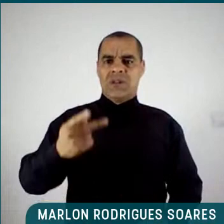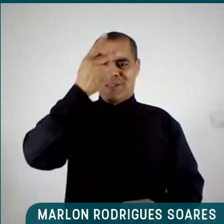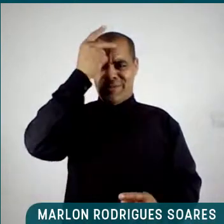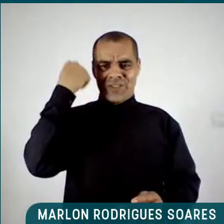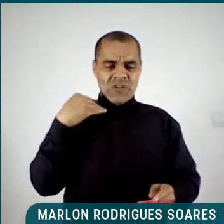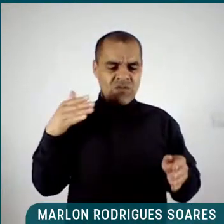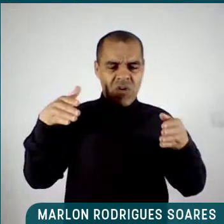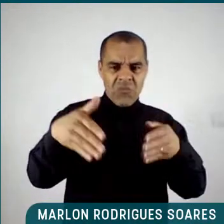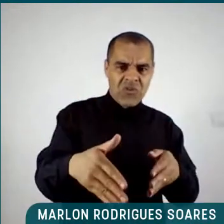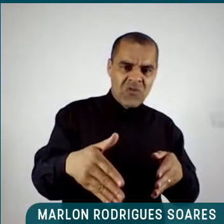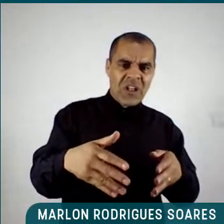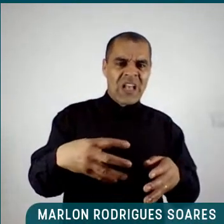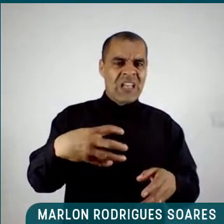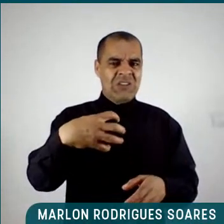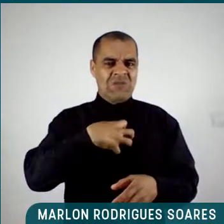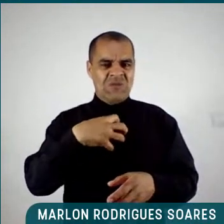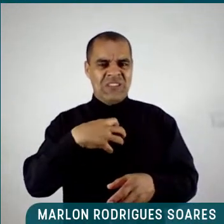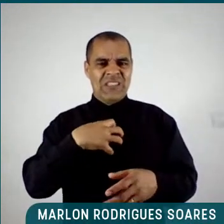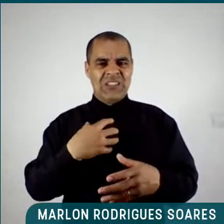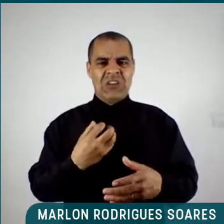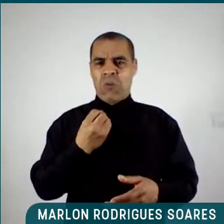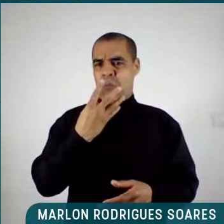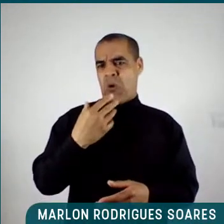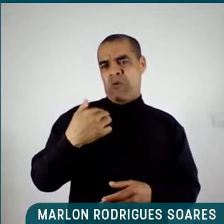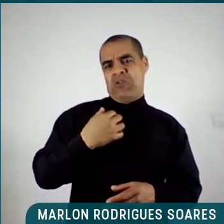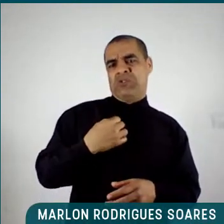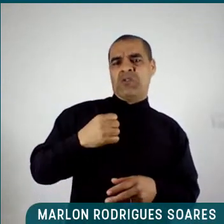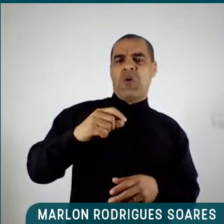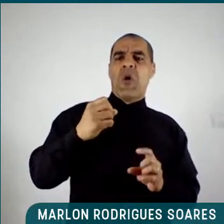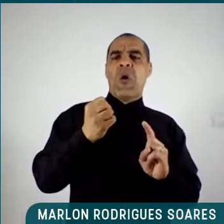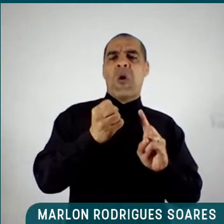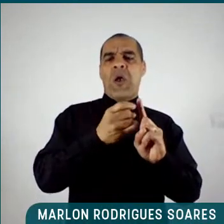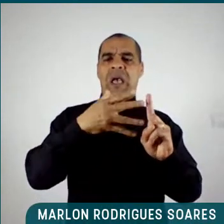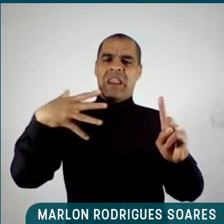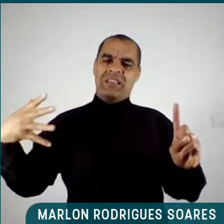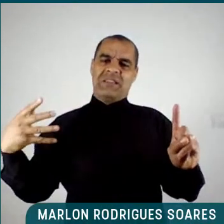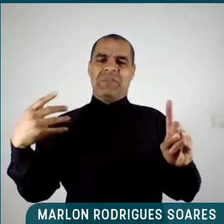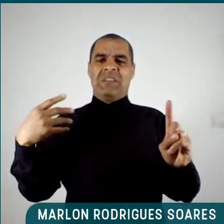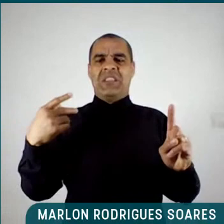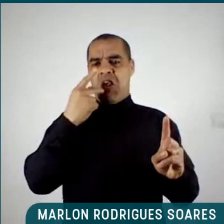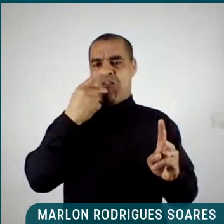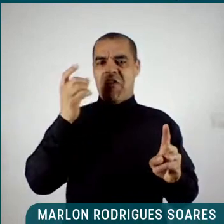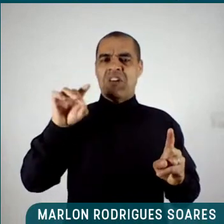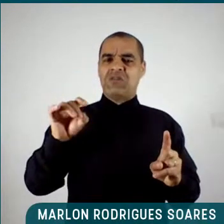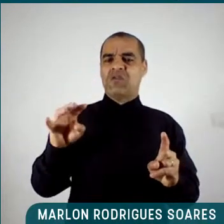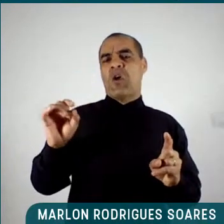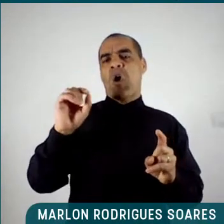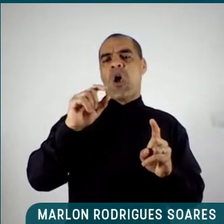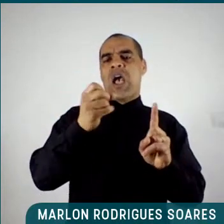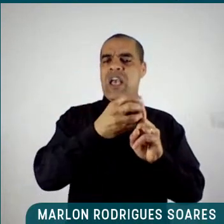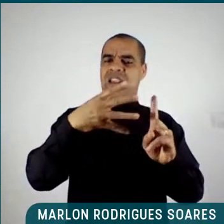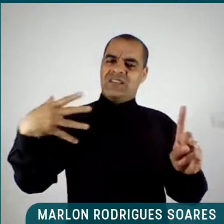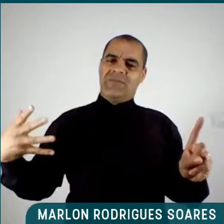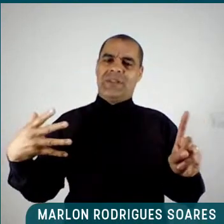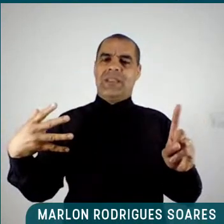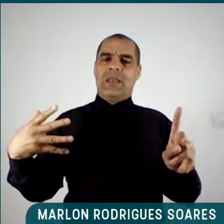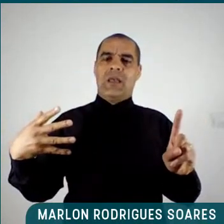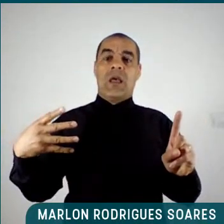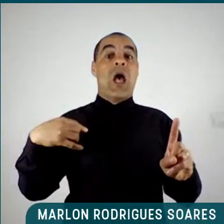to, people are very focused on, I am LGBT, so I'm going to talk just about the LGBT